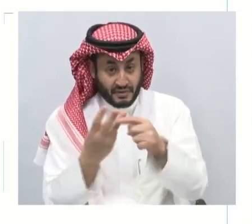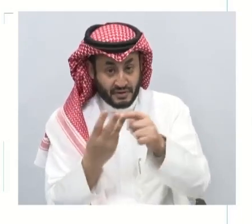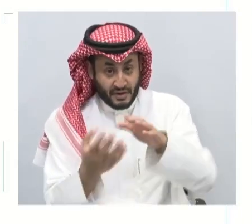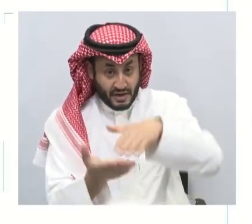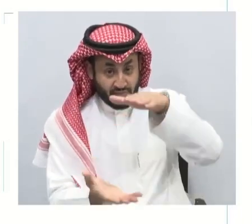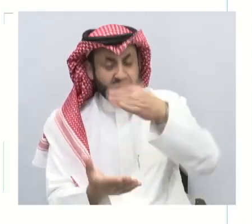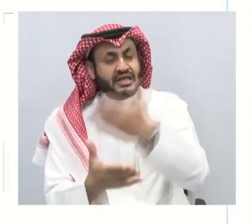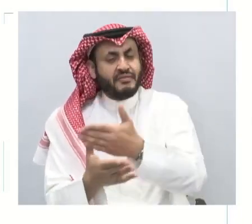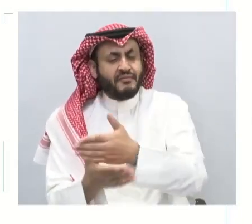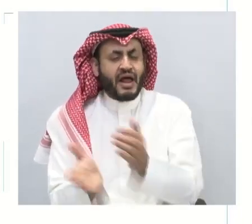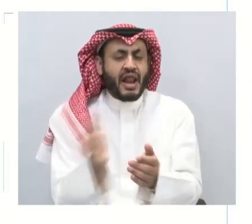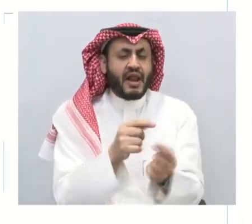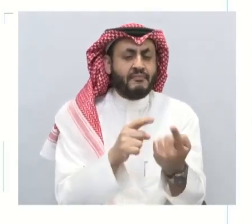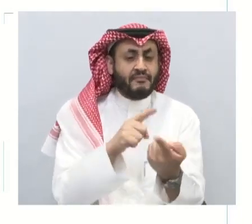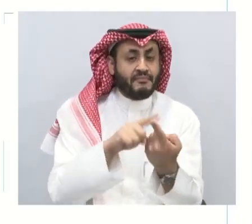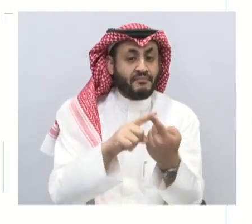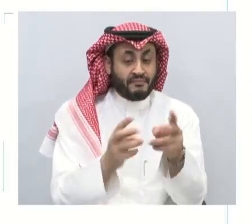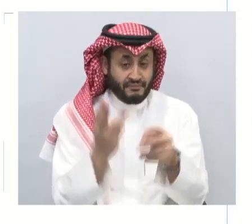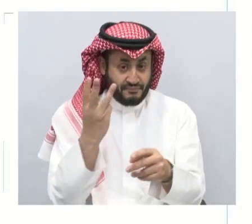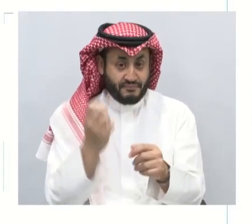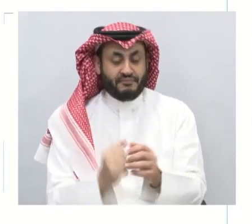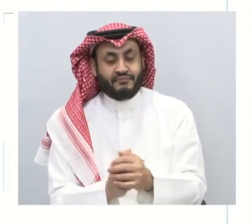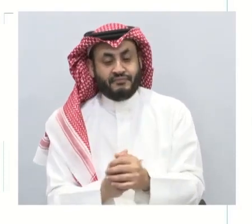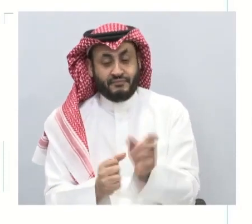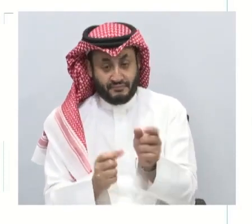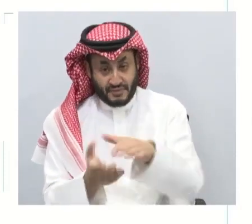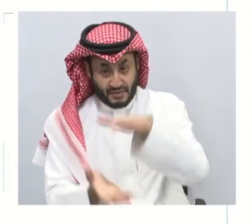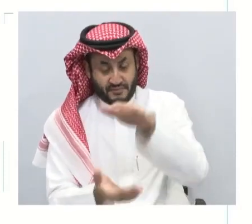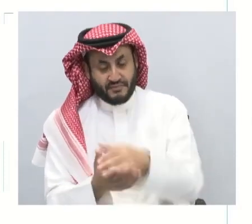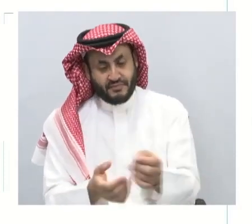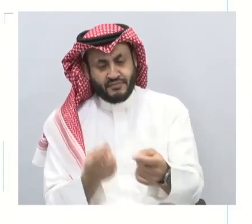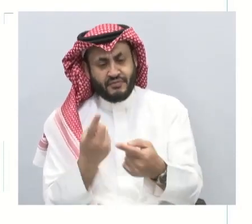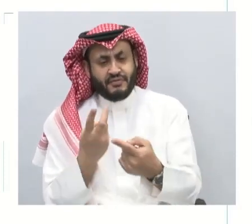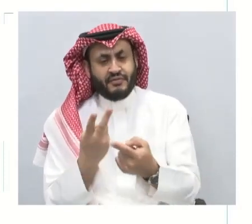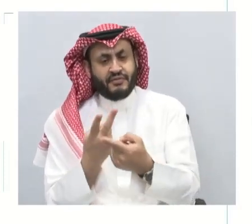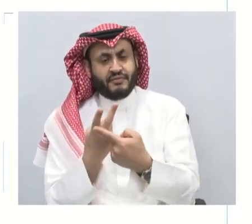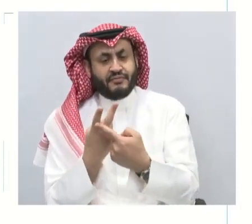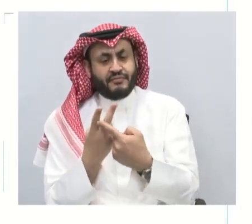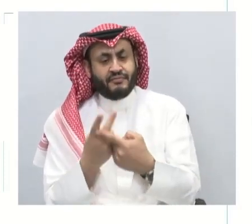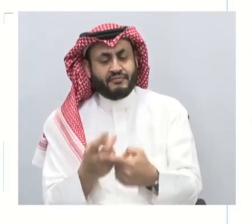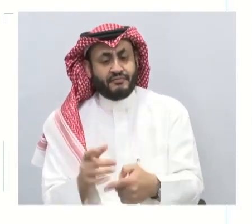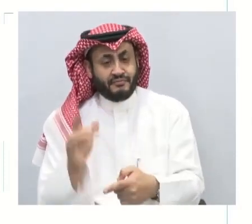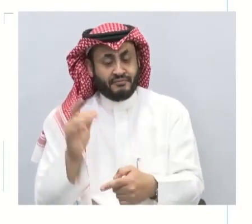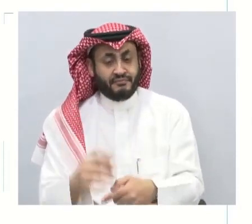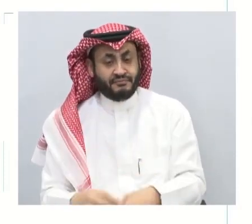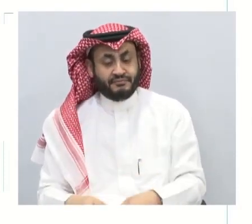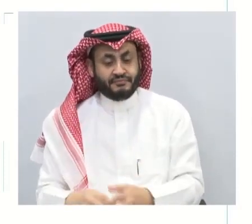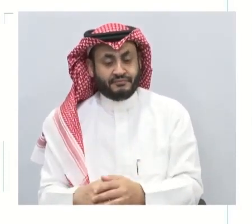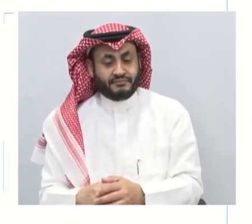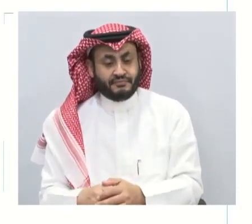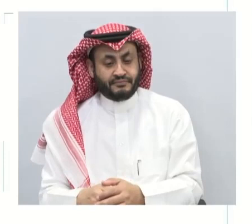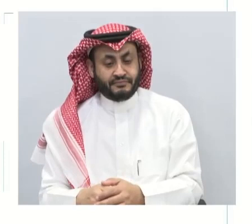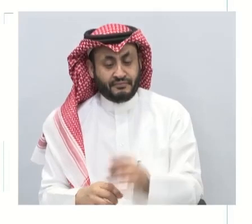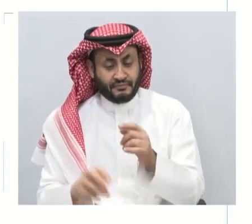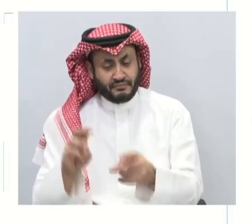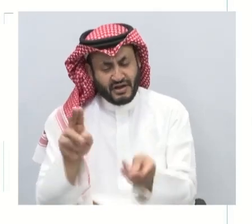Why did we make it capital? Because we started the question with will here. Also, we changed the Y in you into a small